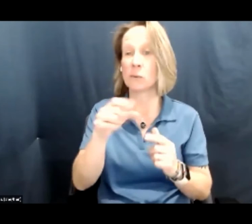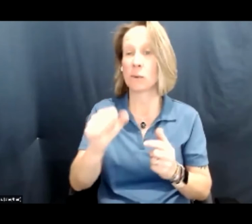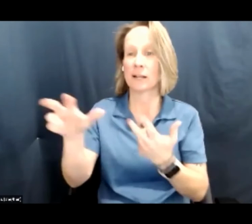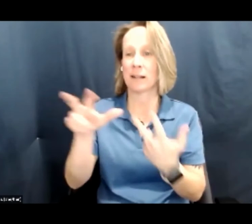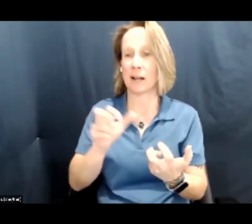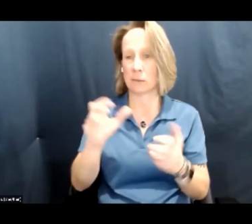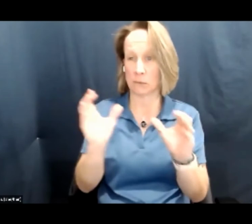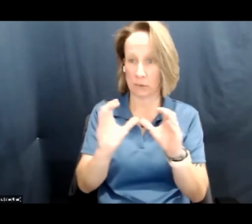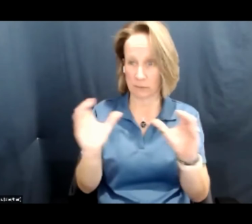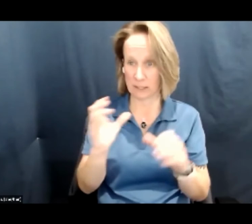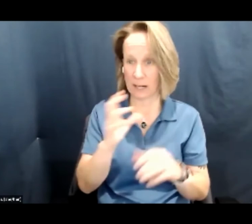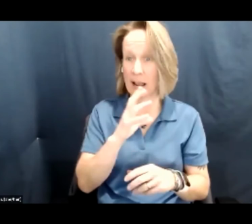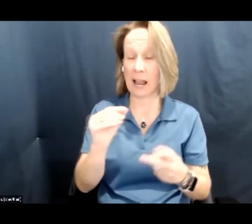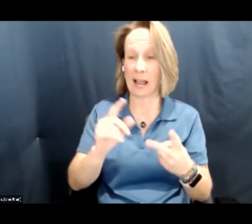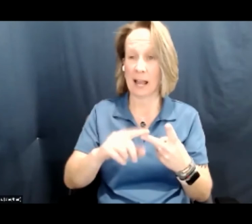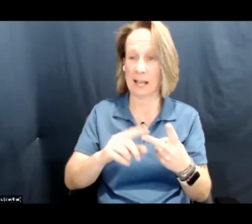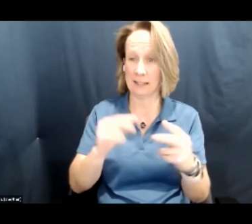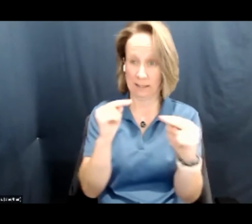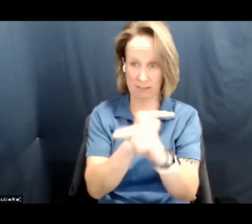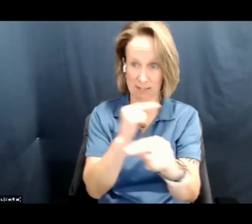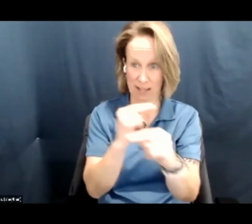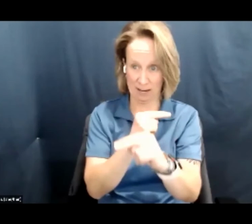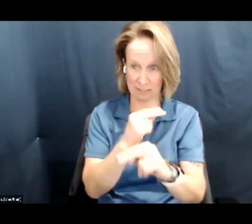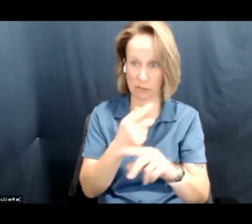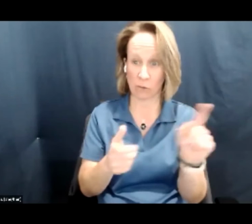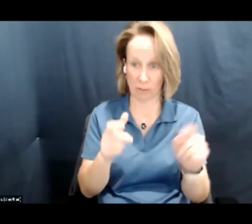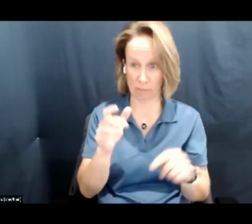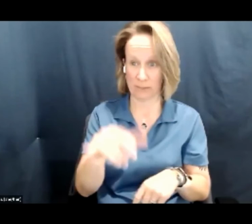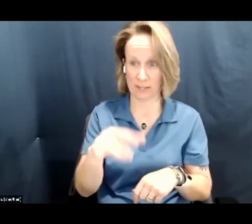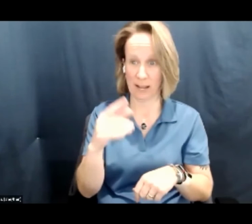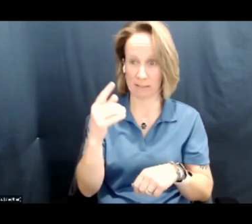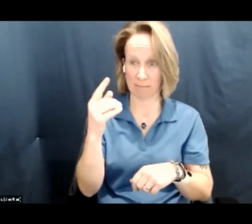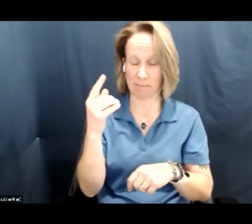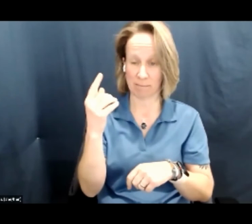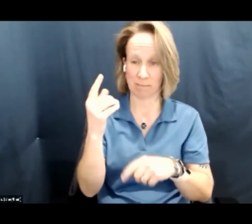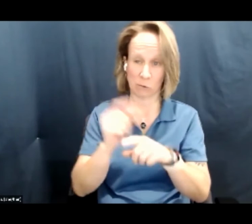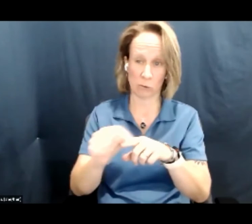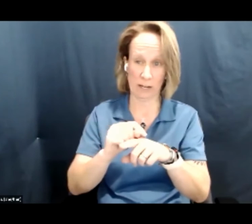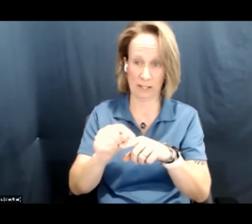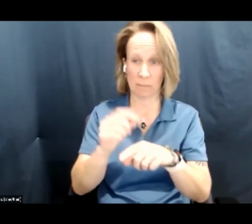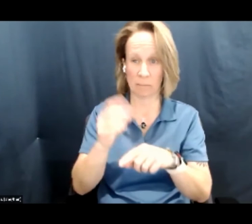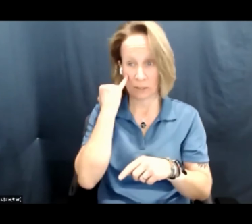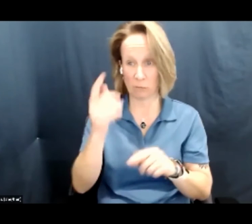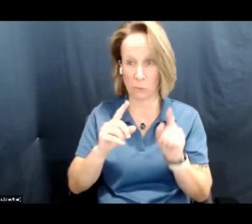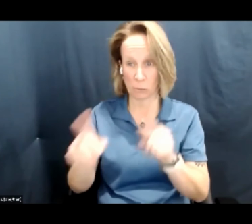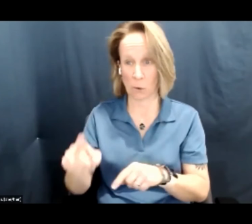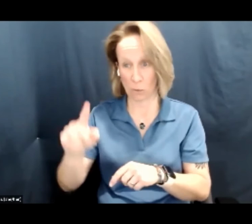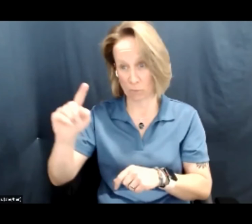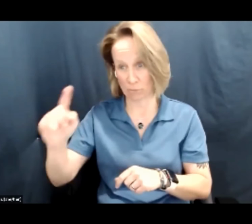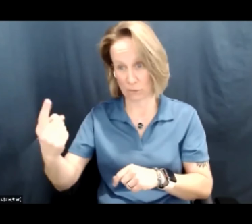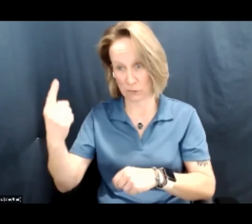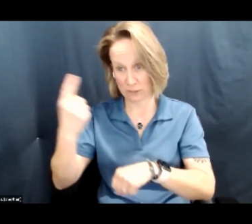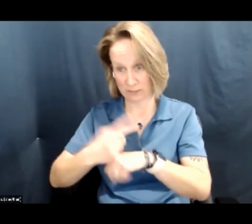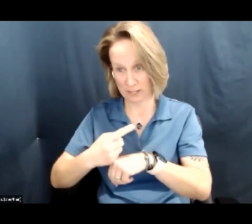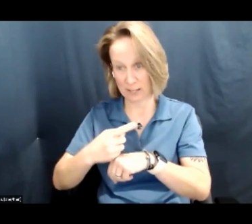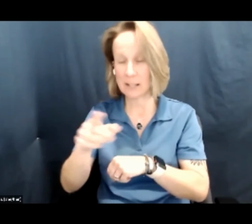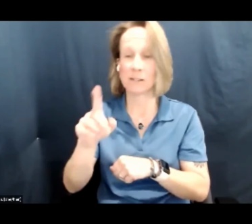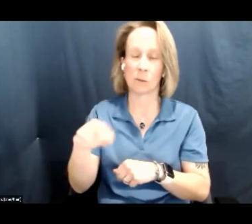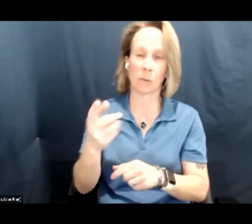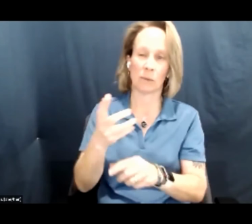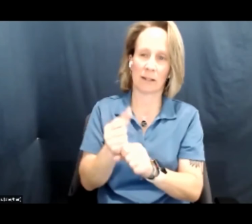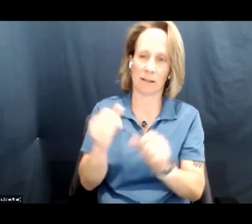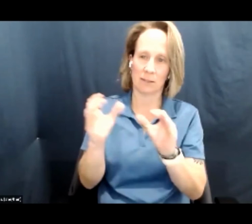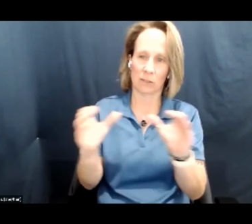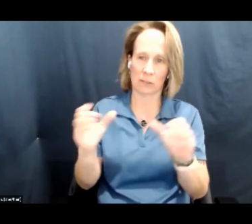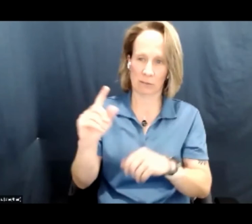the slides from the day's training. So if you only attend the first day, you'll only get a certificate for the first day. If